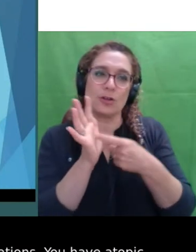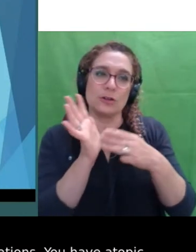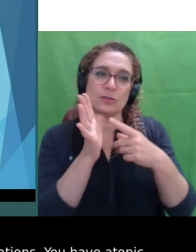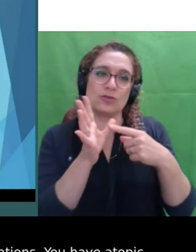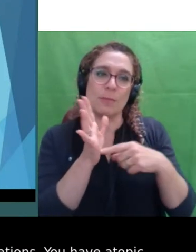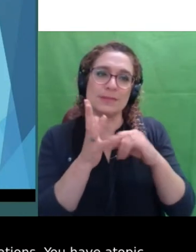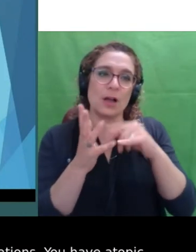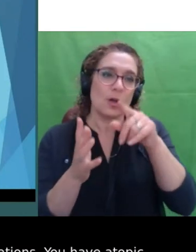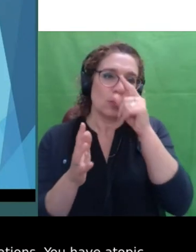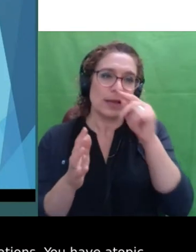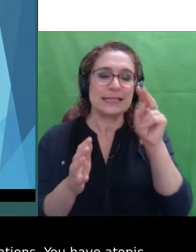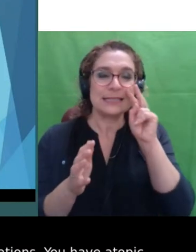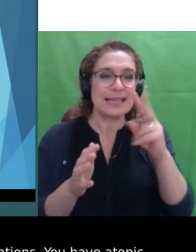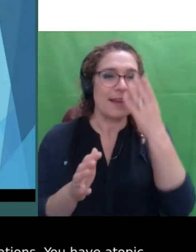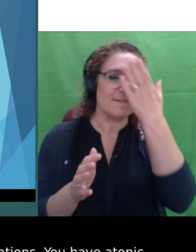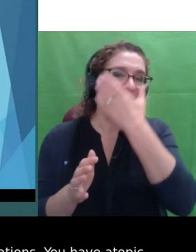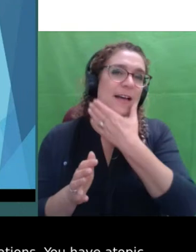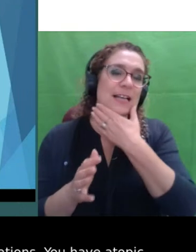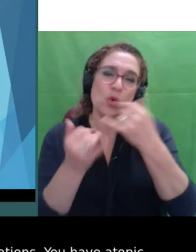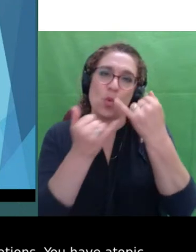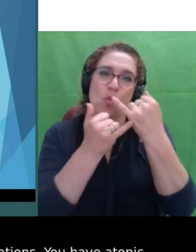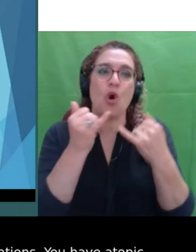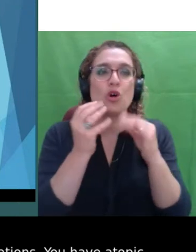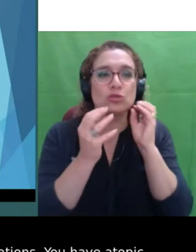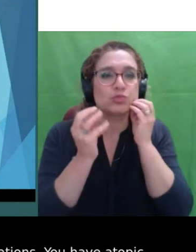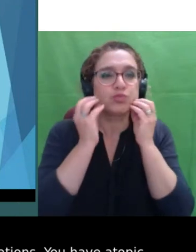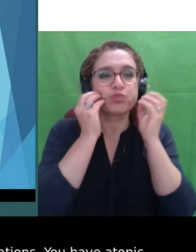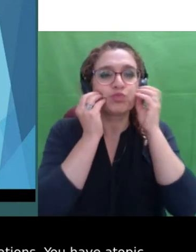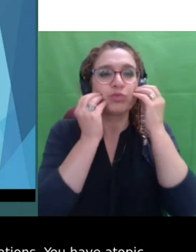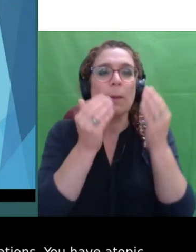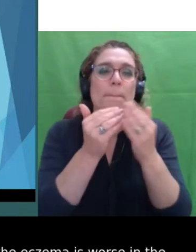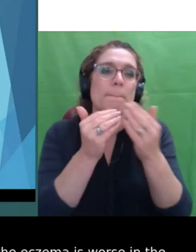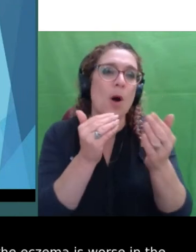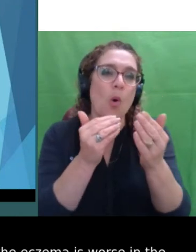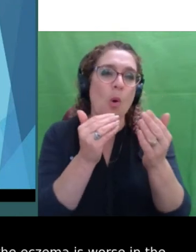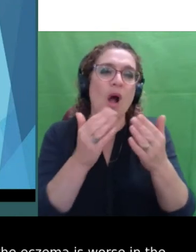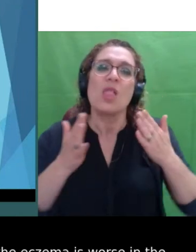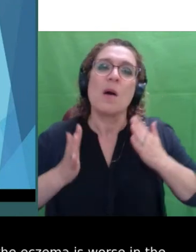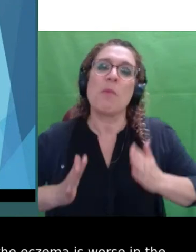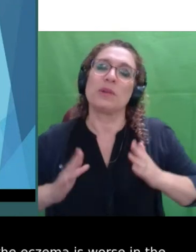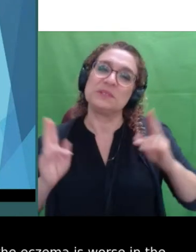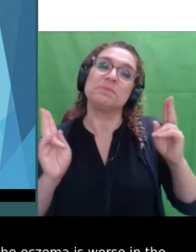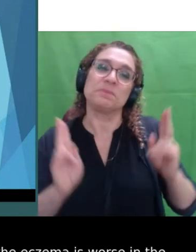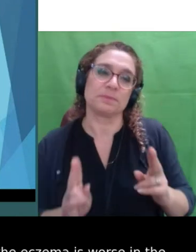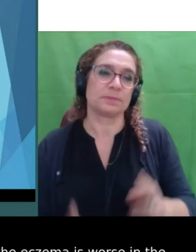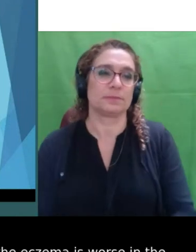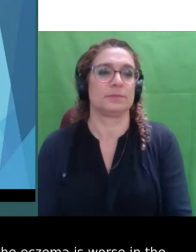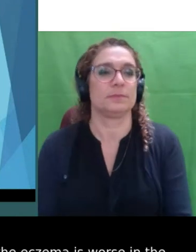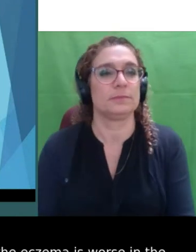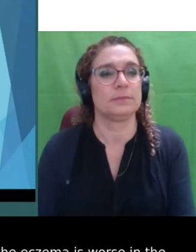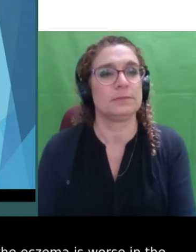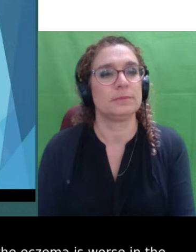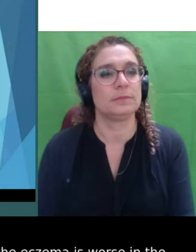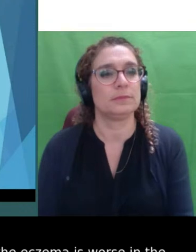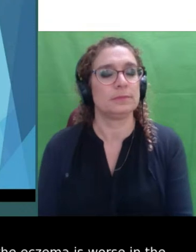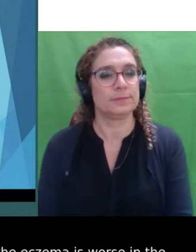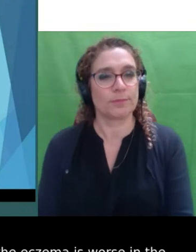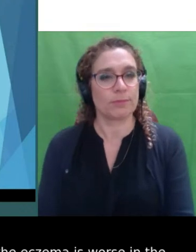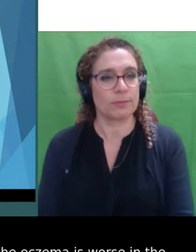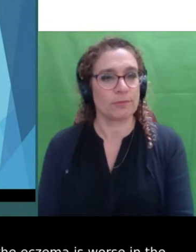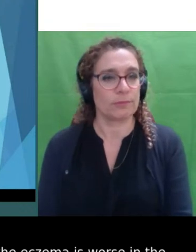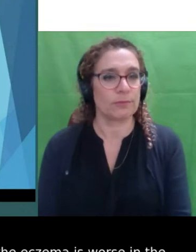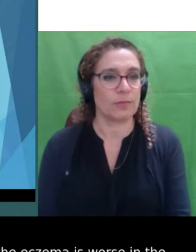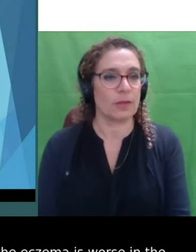worse in the facial areas and a little bit more generalized on the body before atopic dermatitis